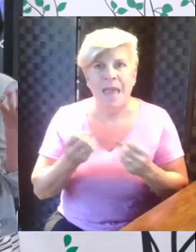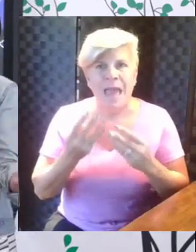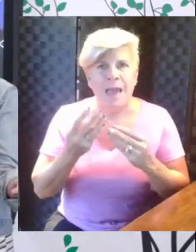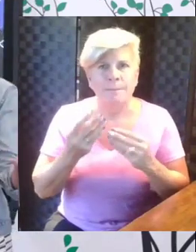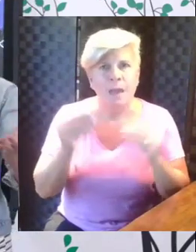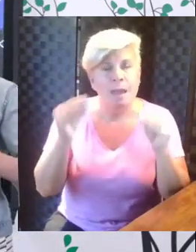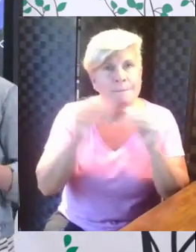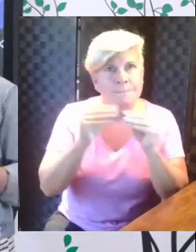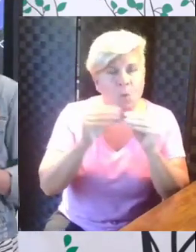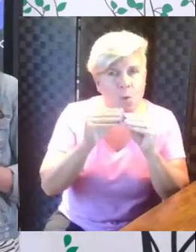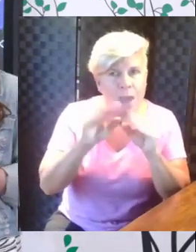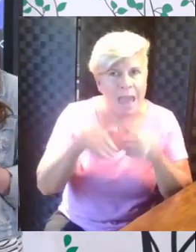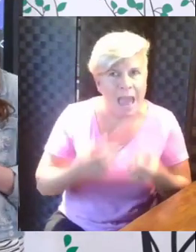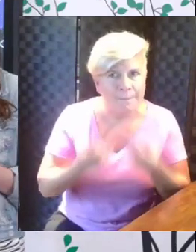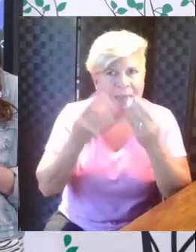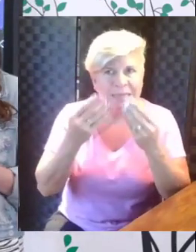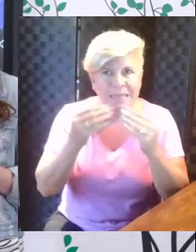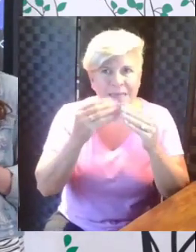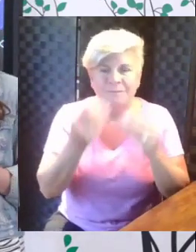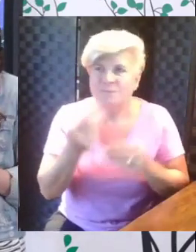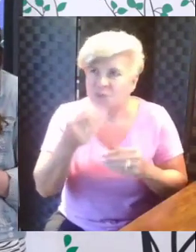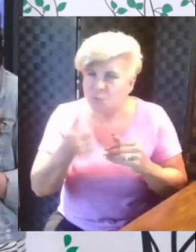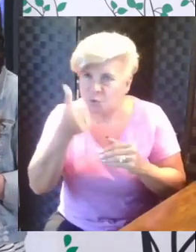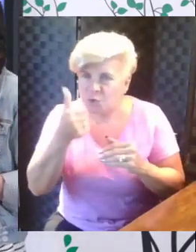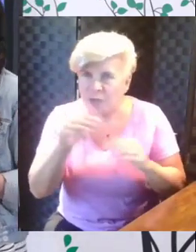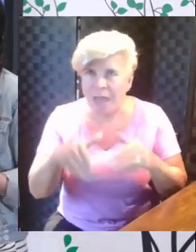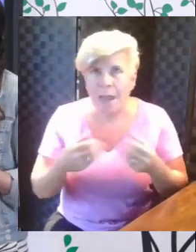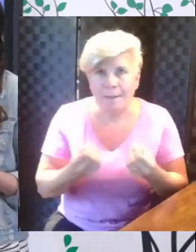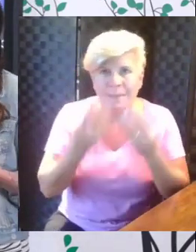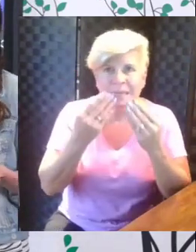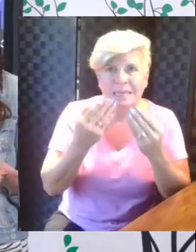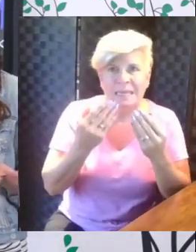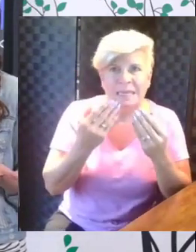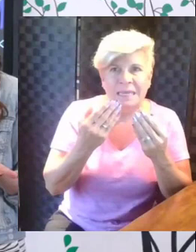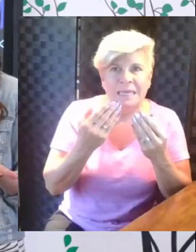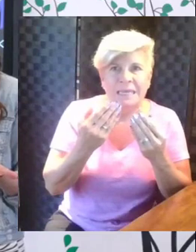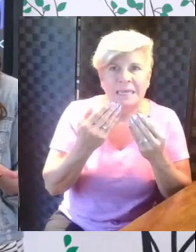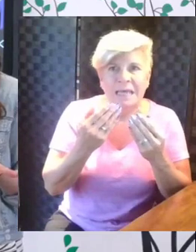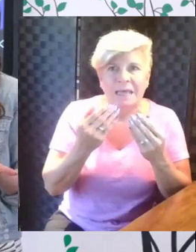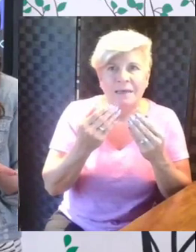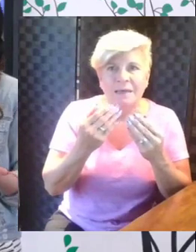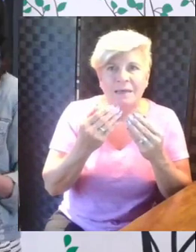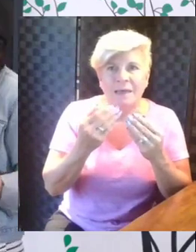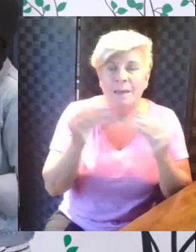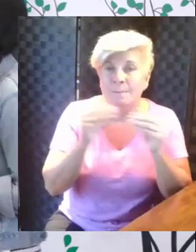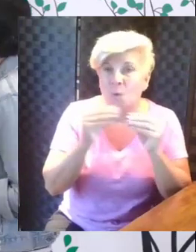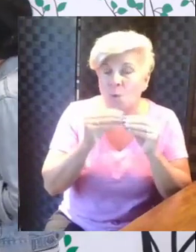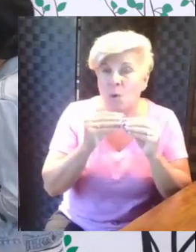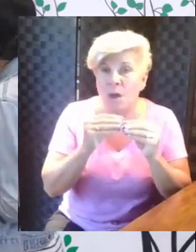many more, or how many fewer, or even what's the difference?